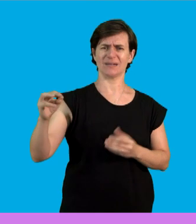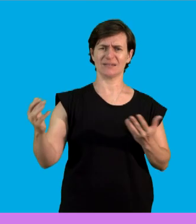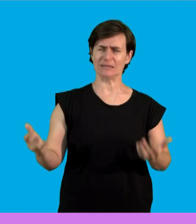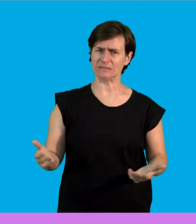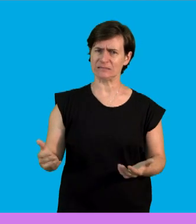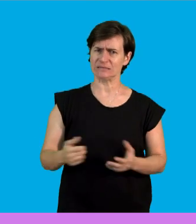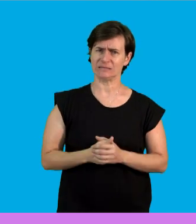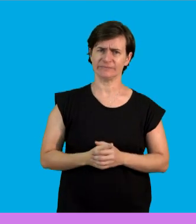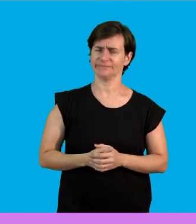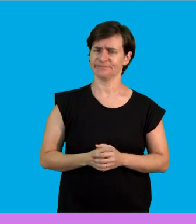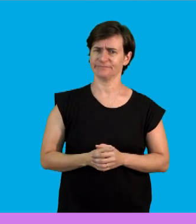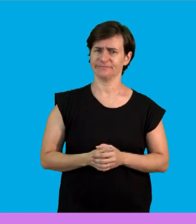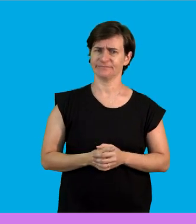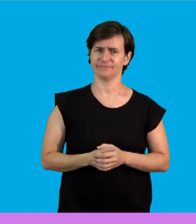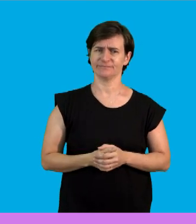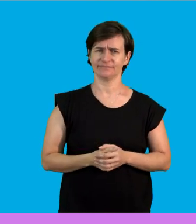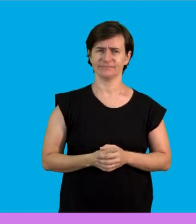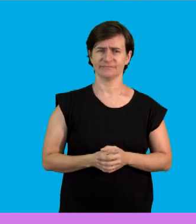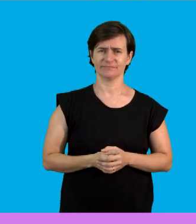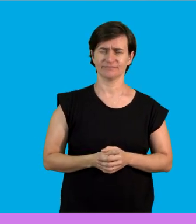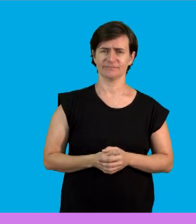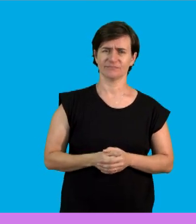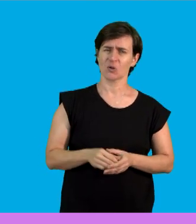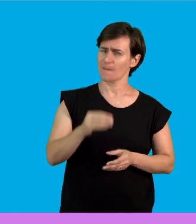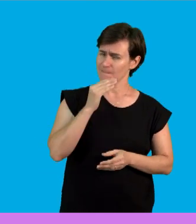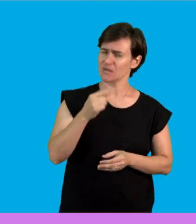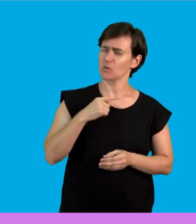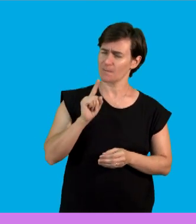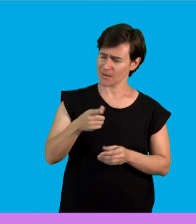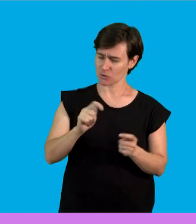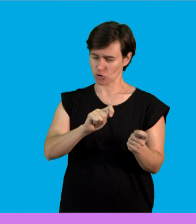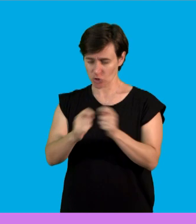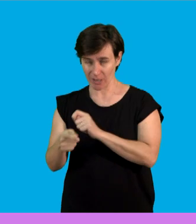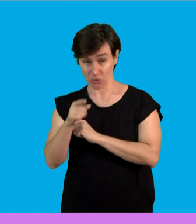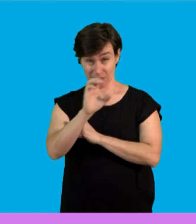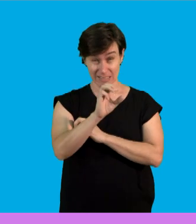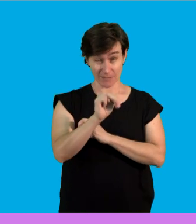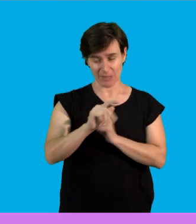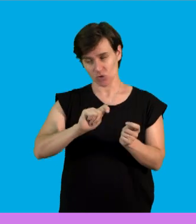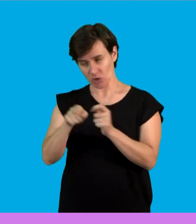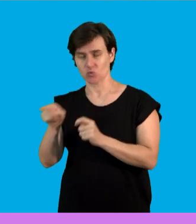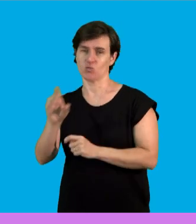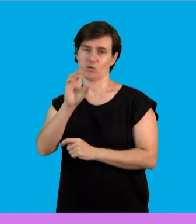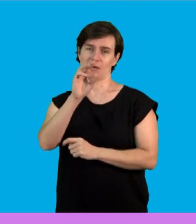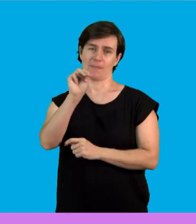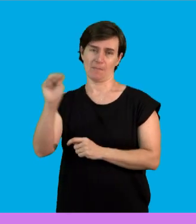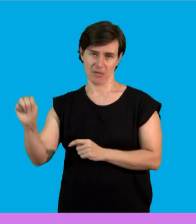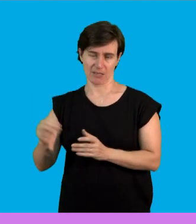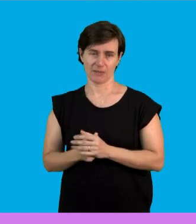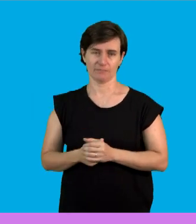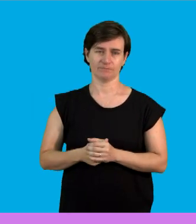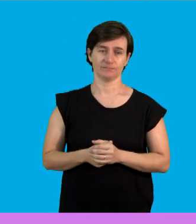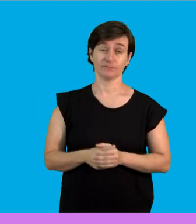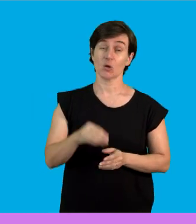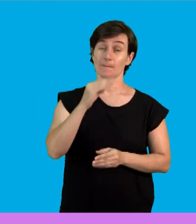in millimeters. That means we're not done with the diameter, we need to convert. So the diameter